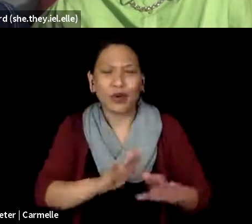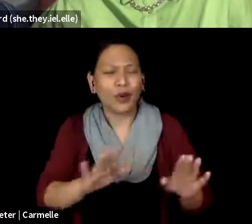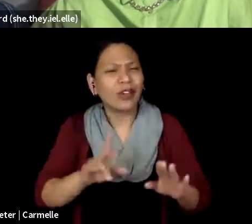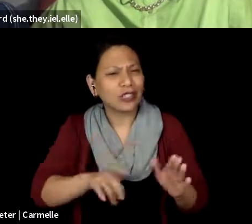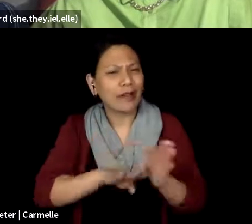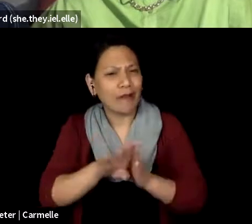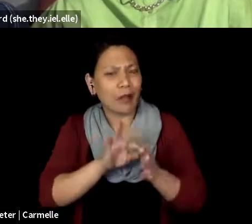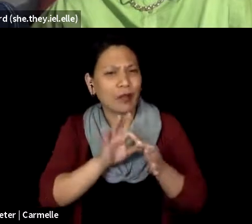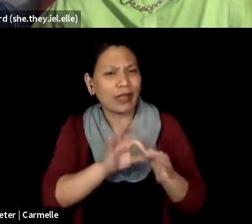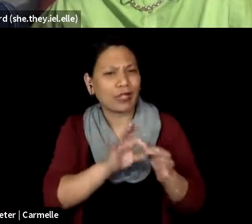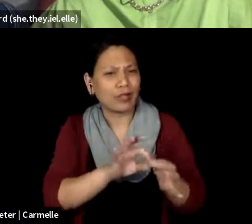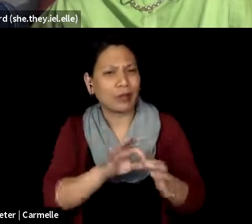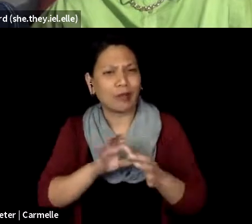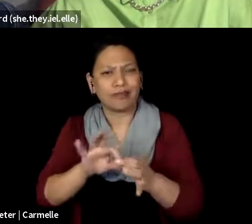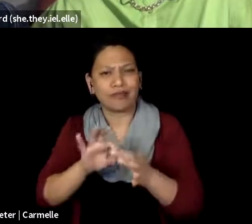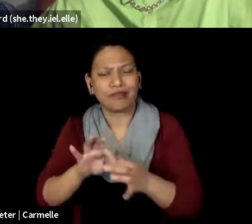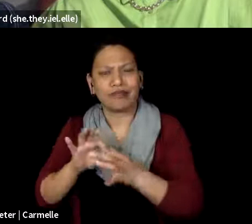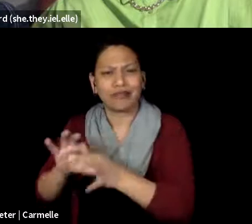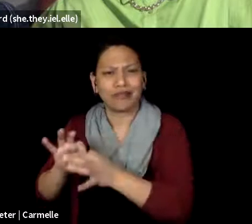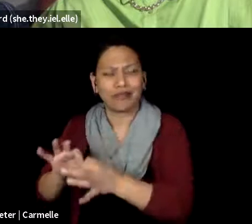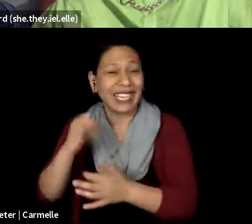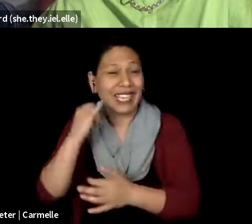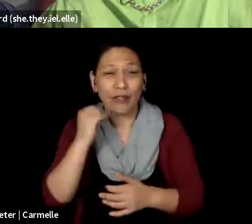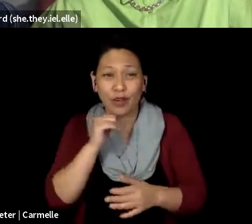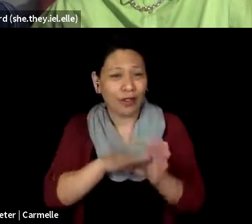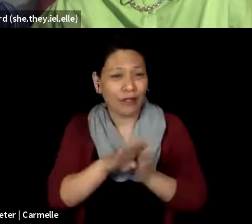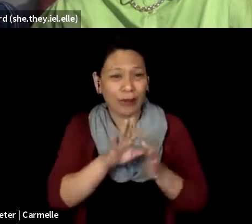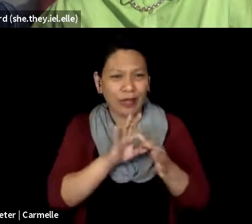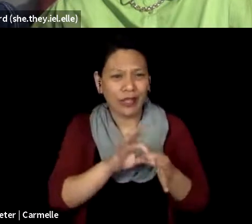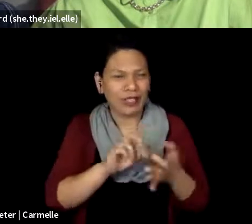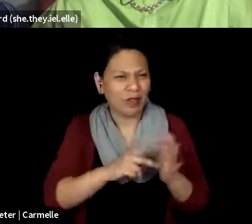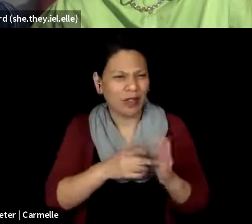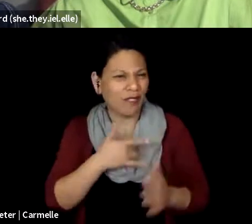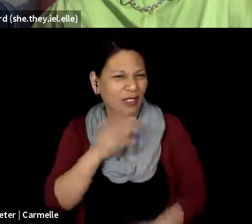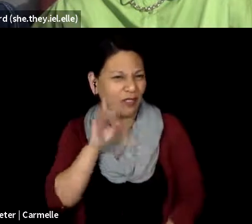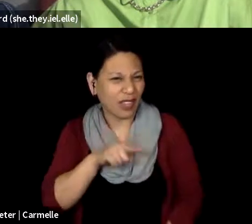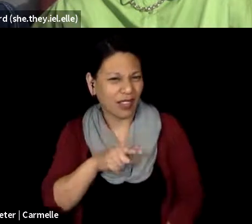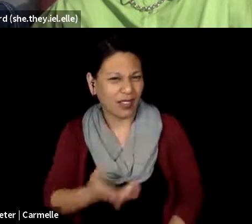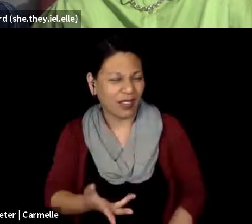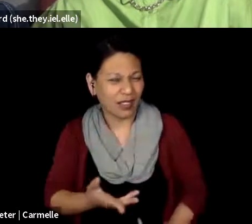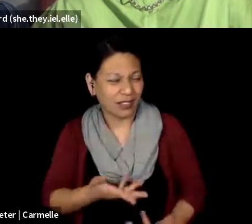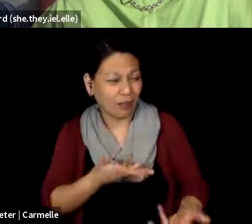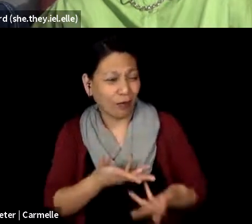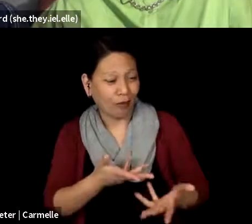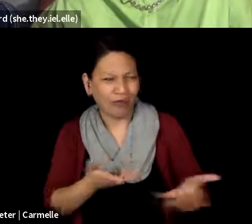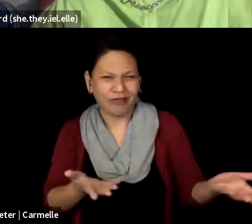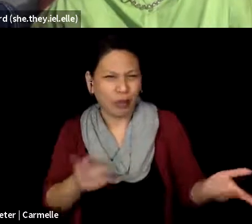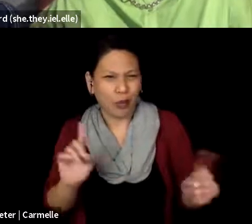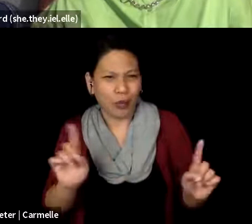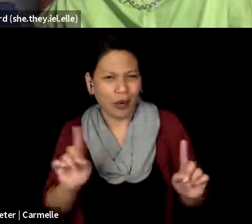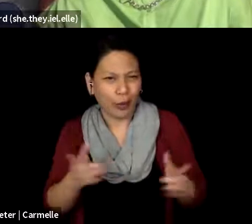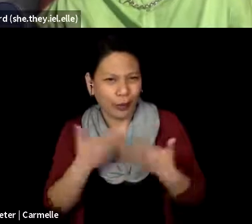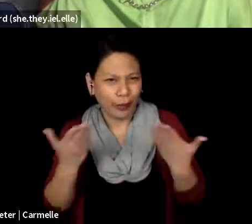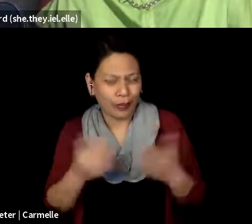false and it feels disingenuous. So I think relationship building, community